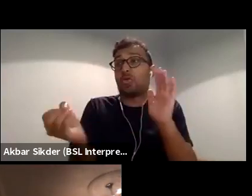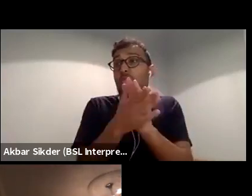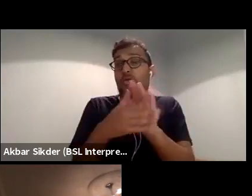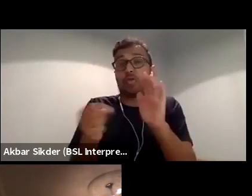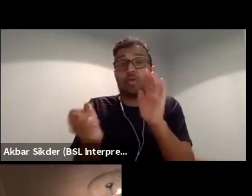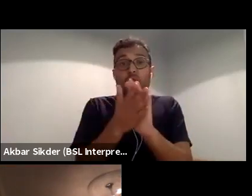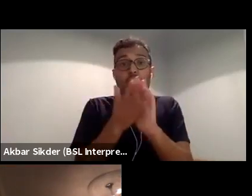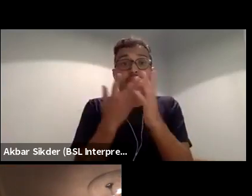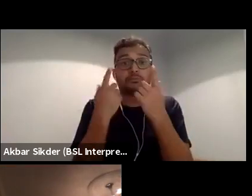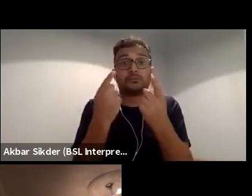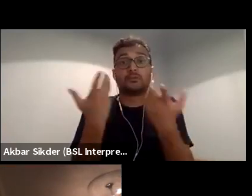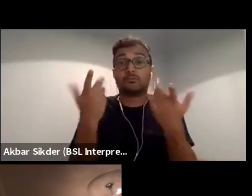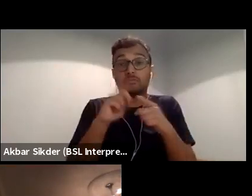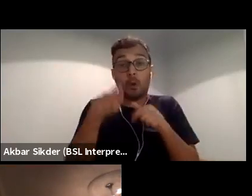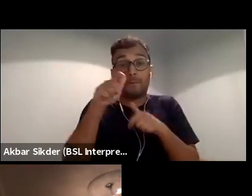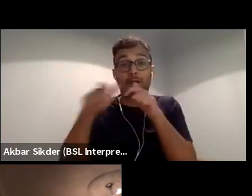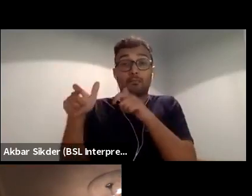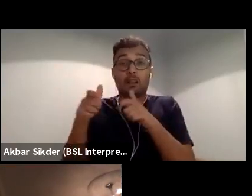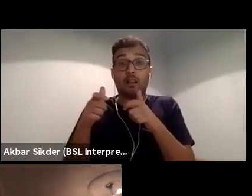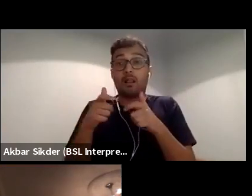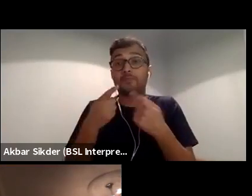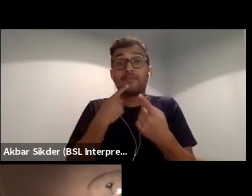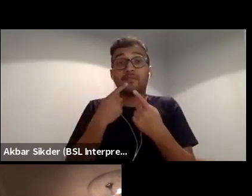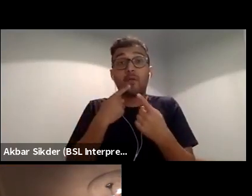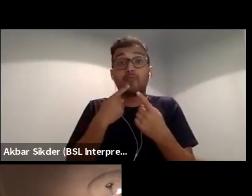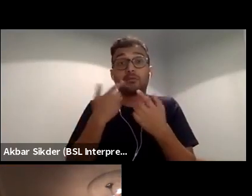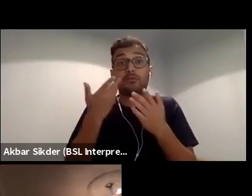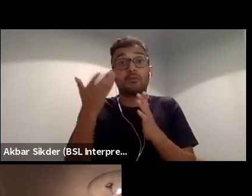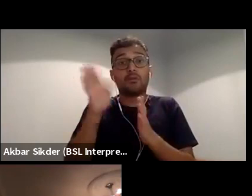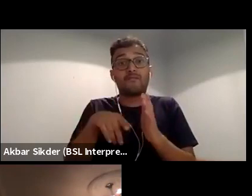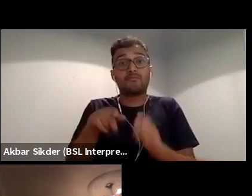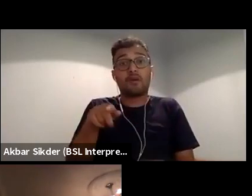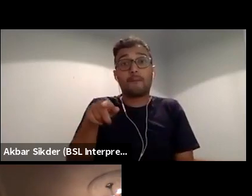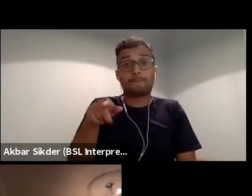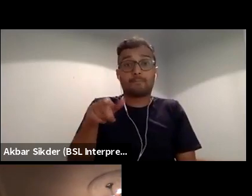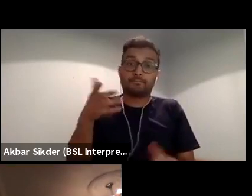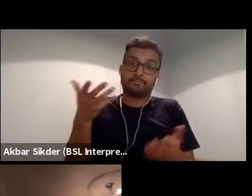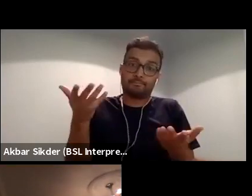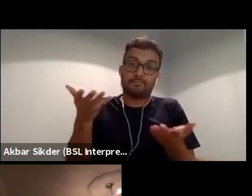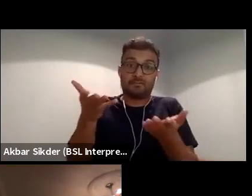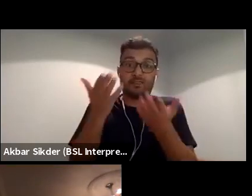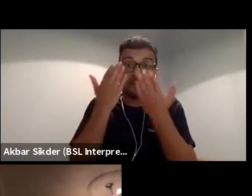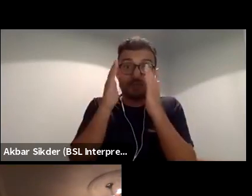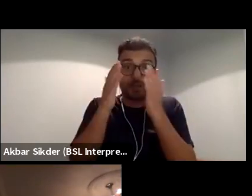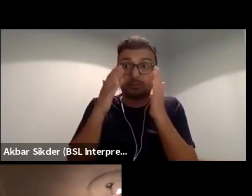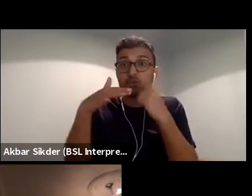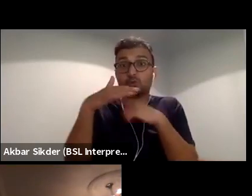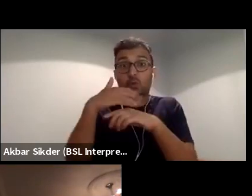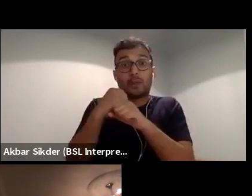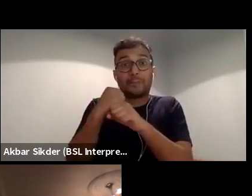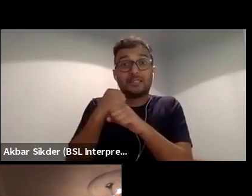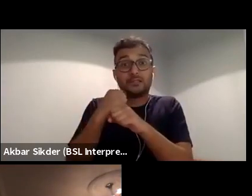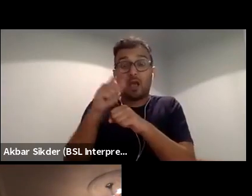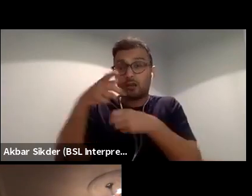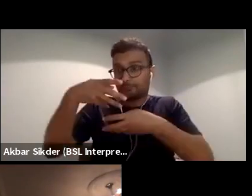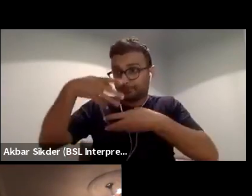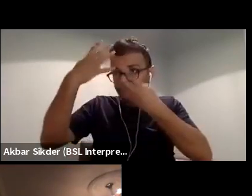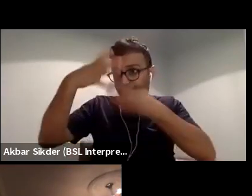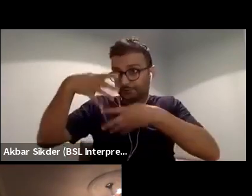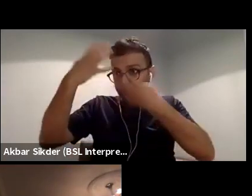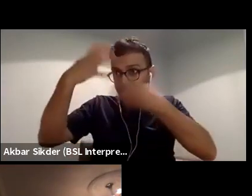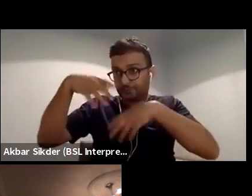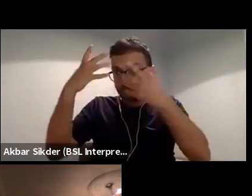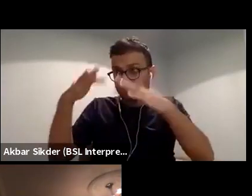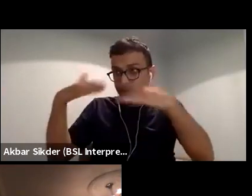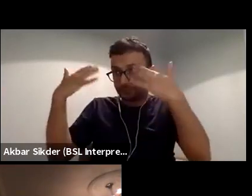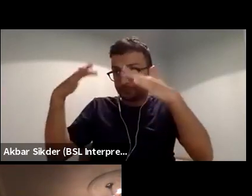of the most, let's say, sort of dodgy reporting on this front actually comes from. But yeah,